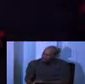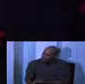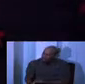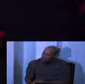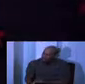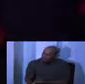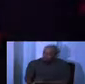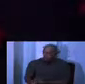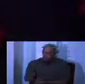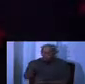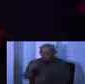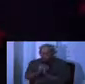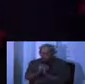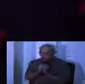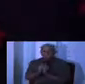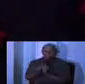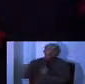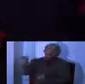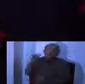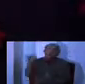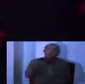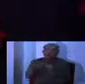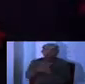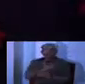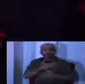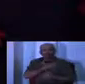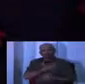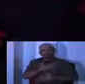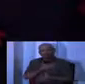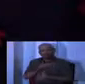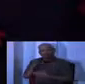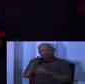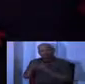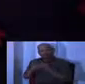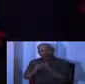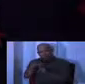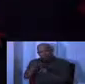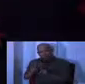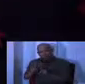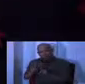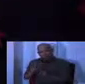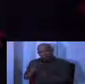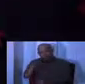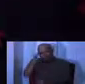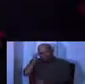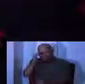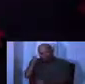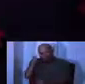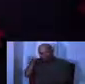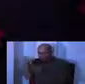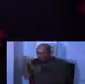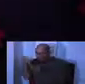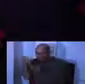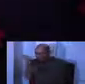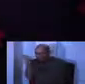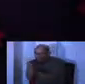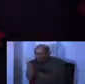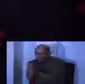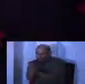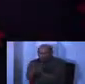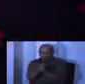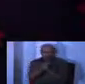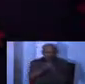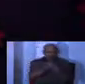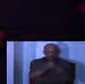Who would be in that upper room to enjoy the company of those who were not seen to be fit by society standards, but